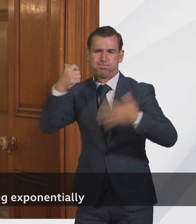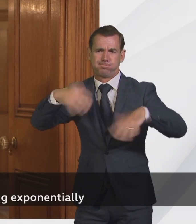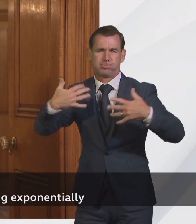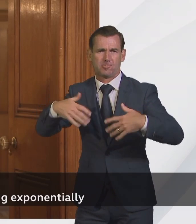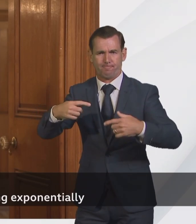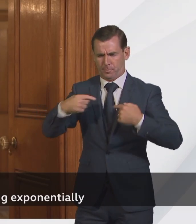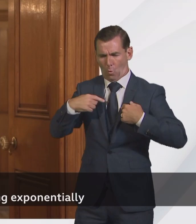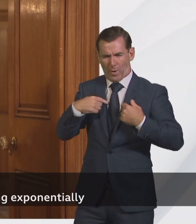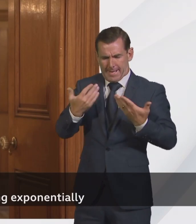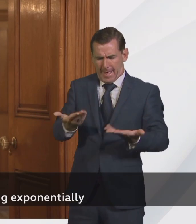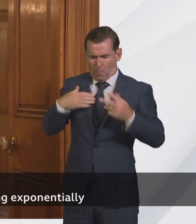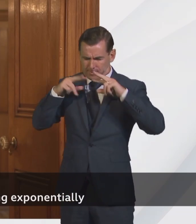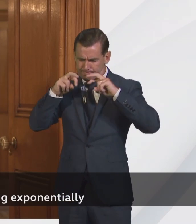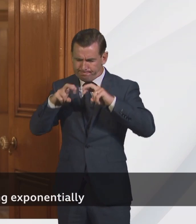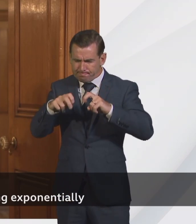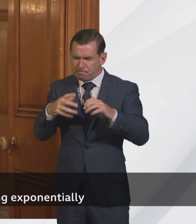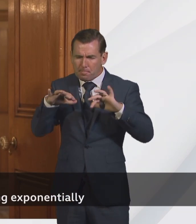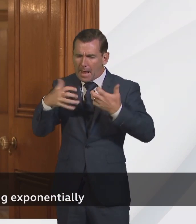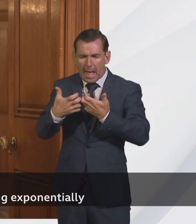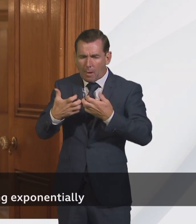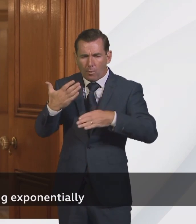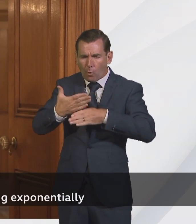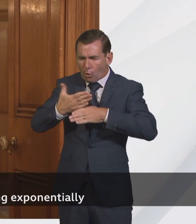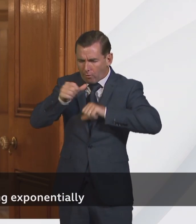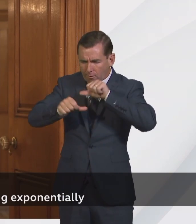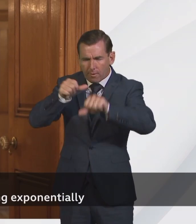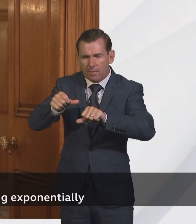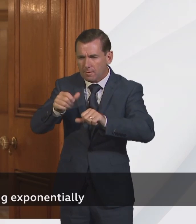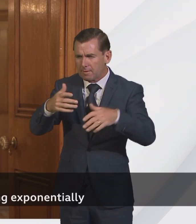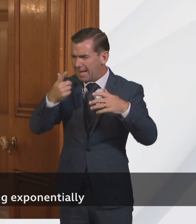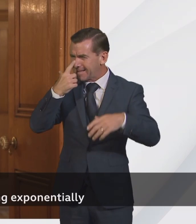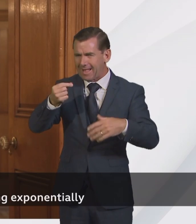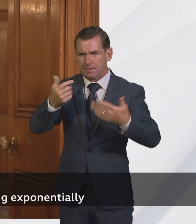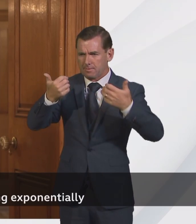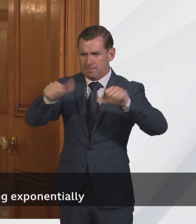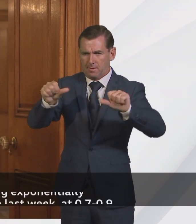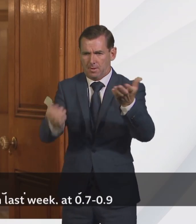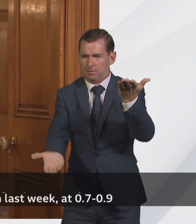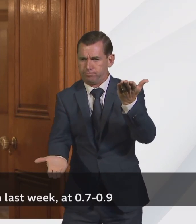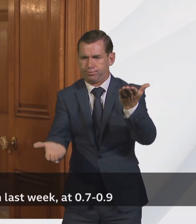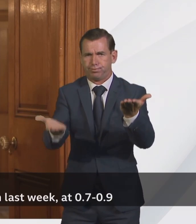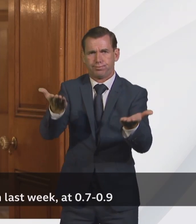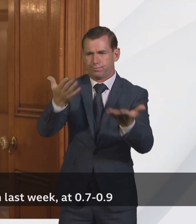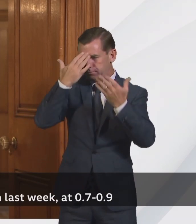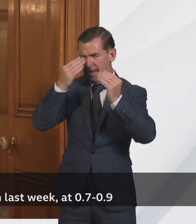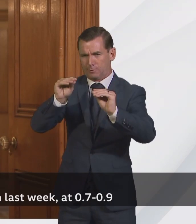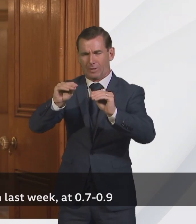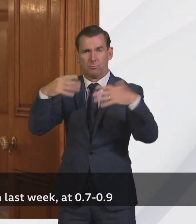people. Next, if we can turn to Martin Brown from the Express. Martin.